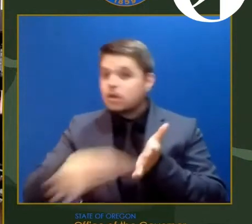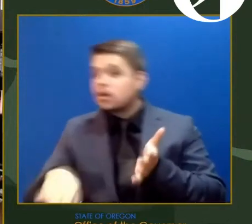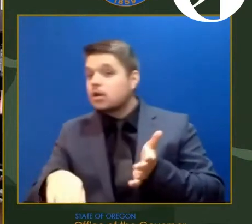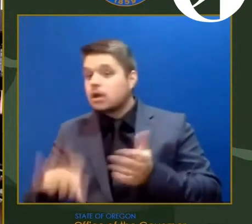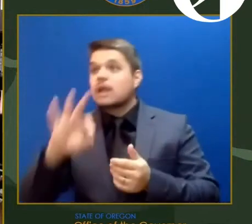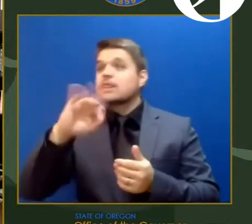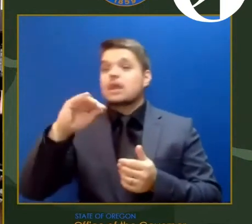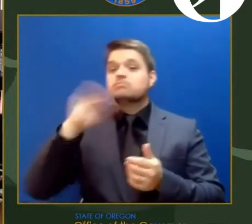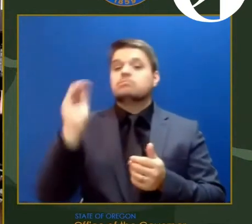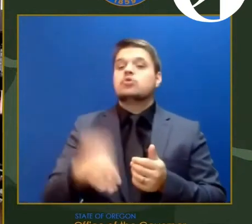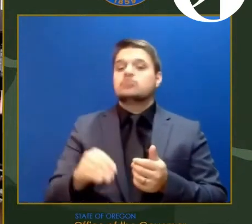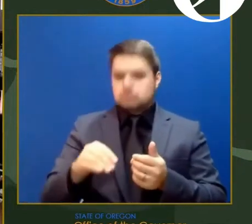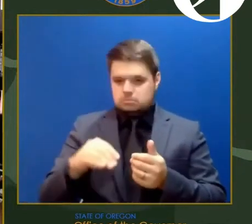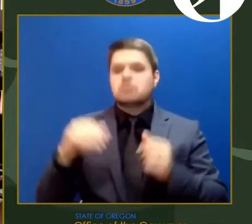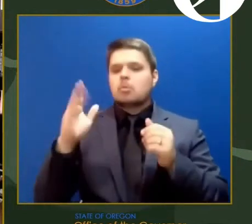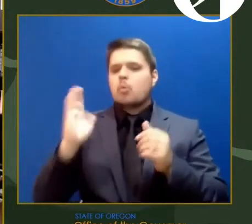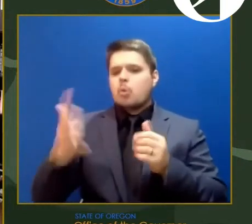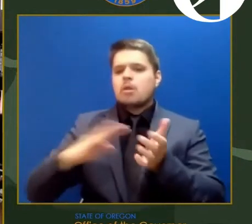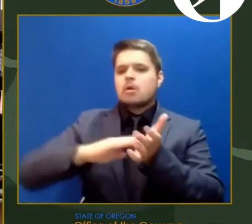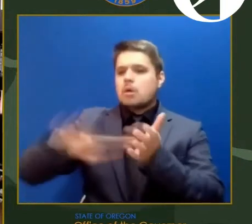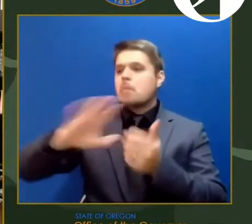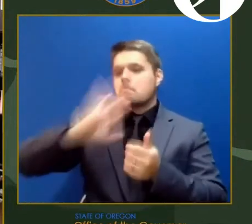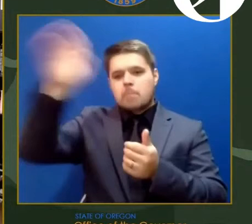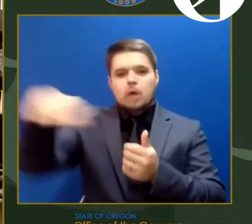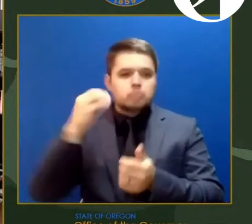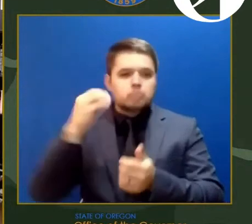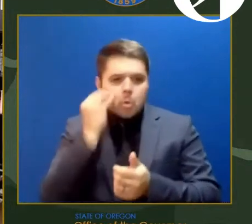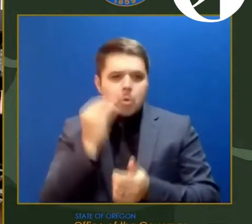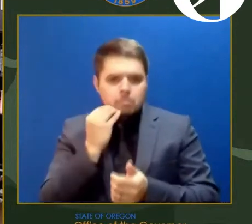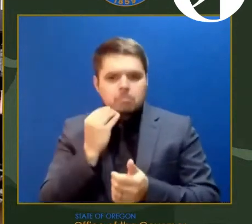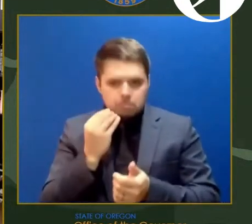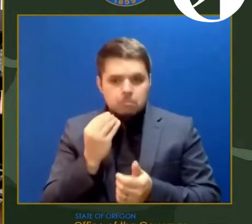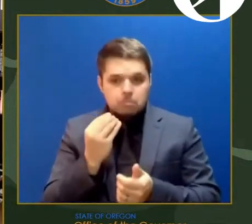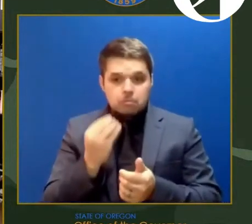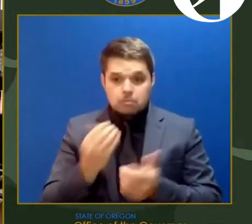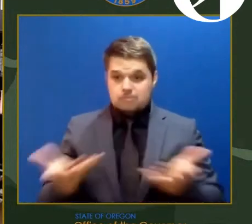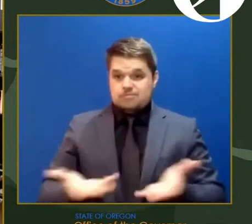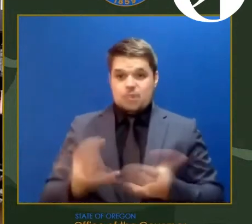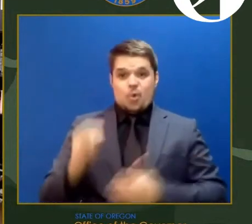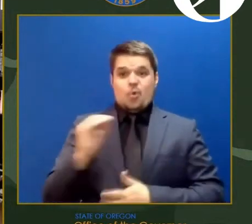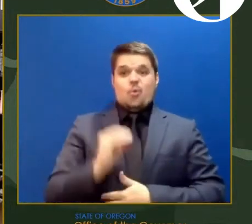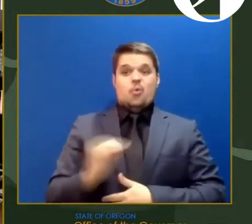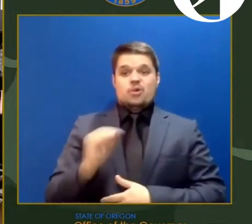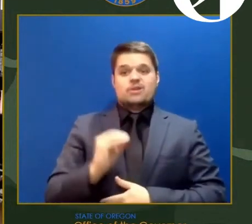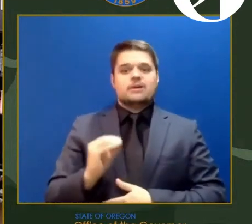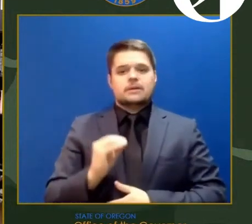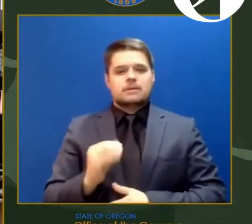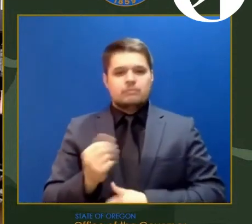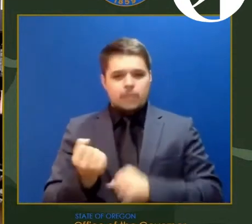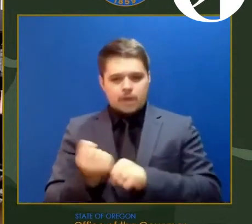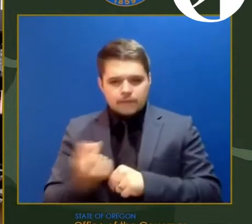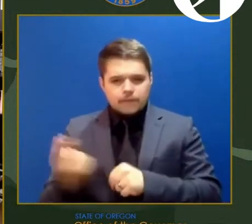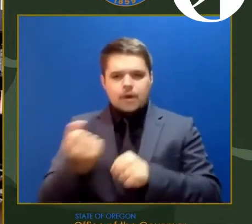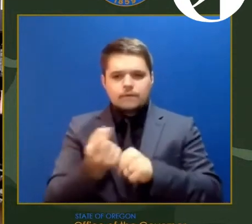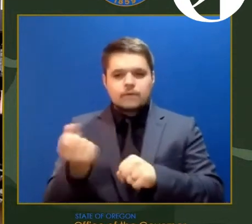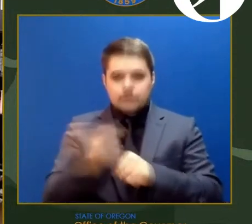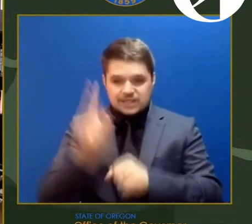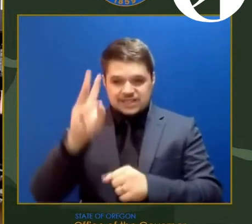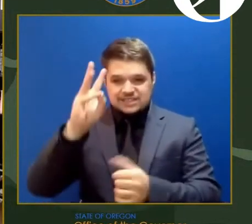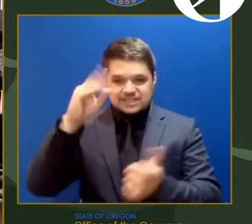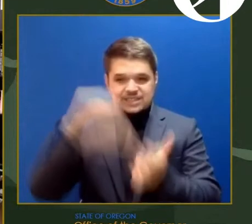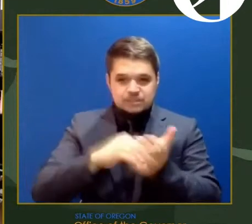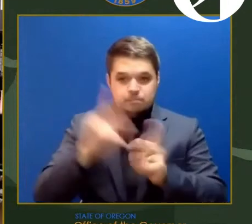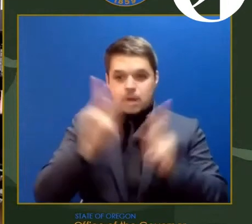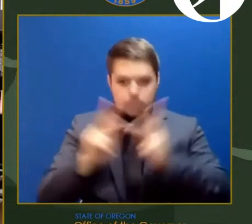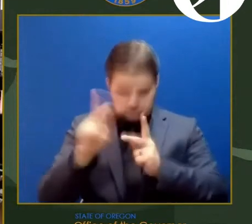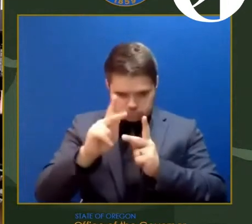came from. Every year here in Oregon, approximately 6,000 people are released from prison. And what we know about these